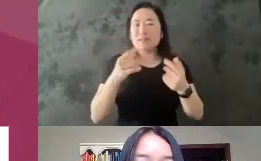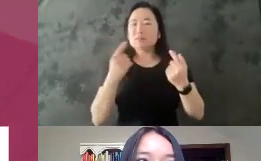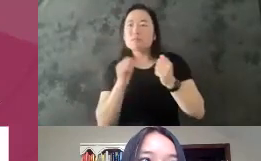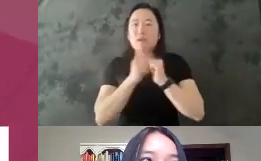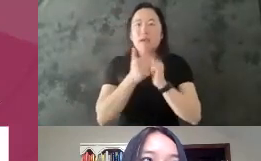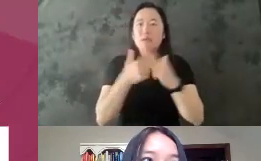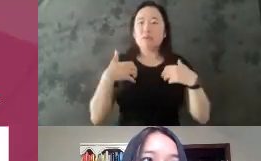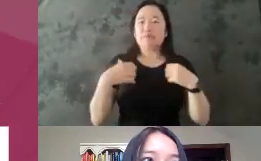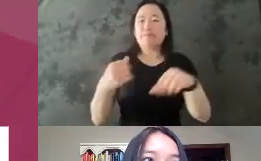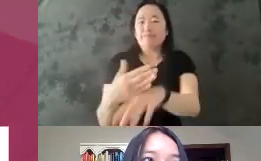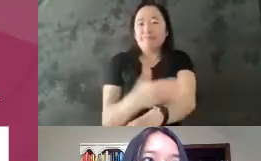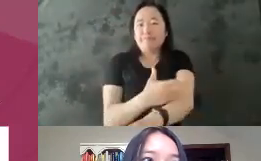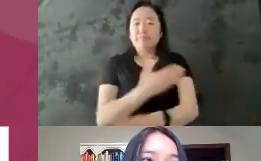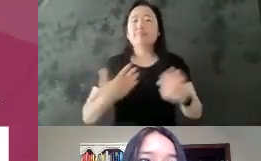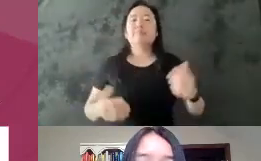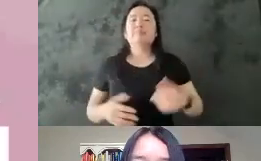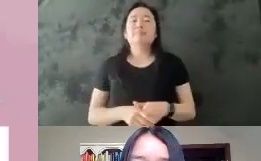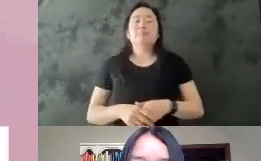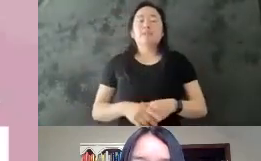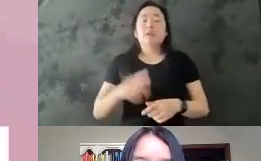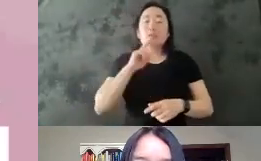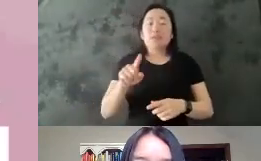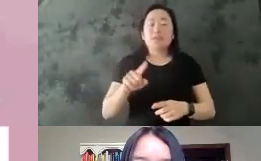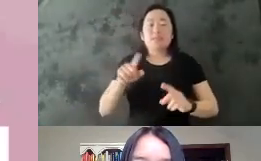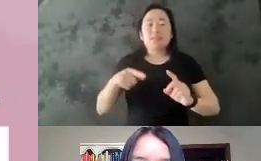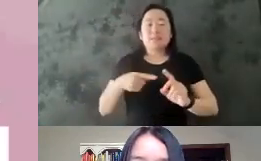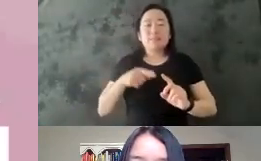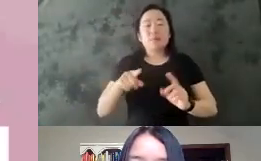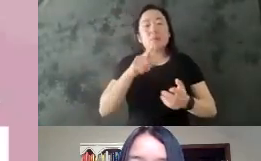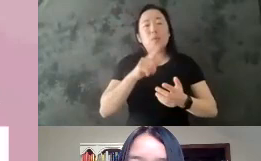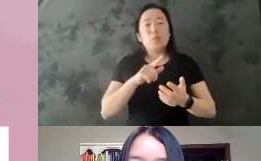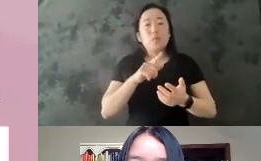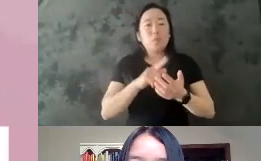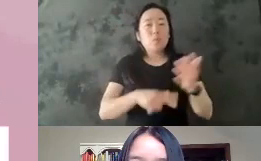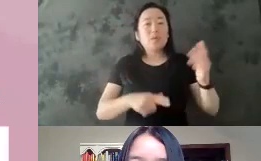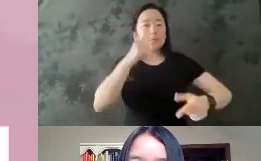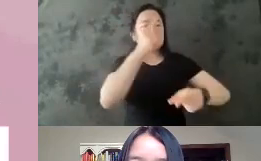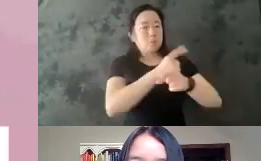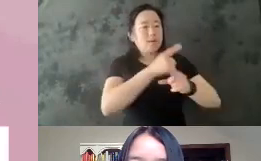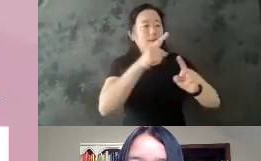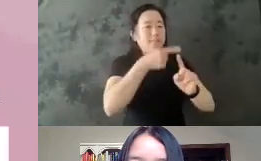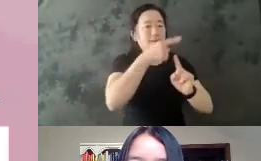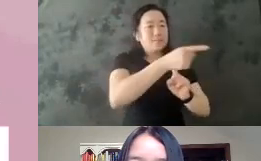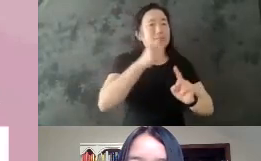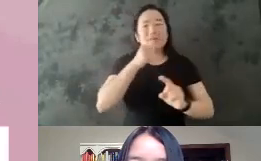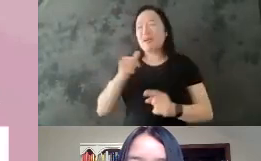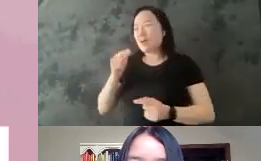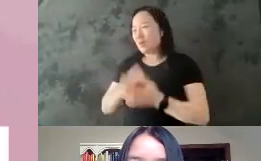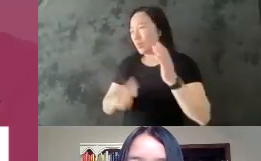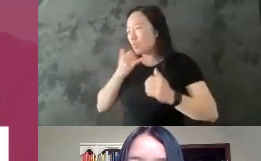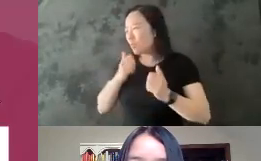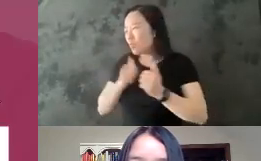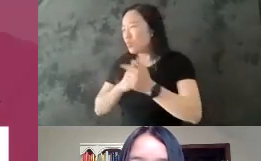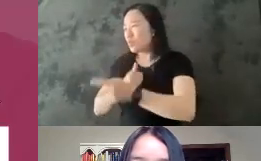about asking what's right with you versus what happened to you. So really building on the